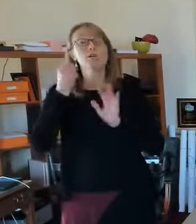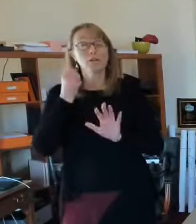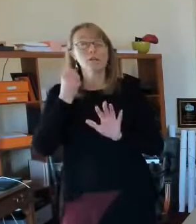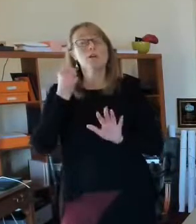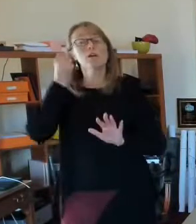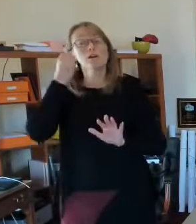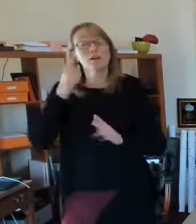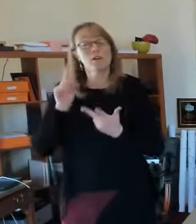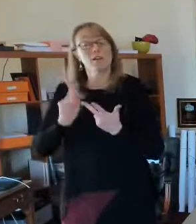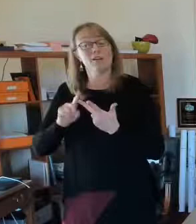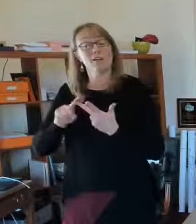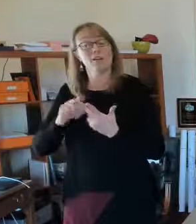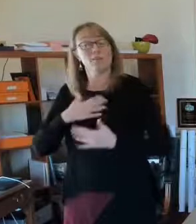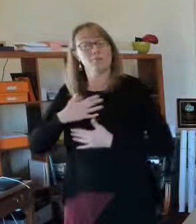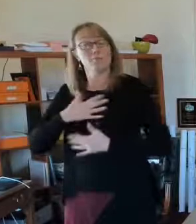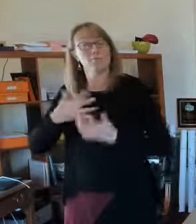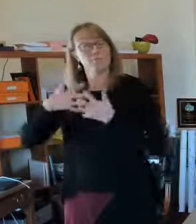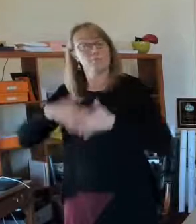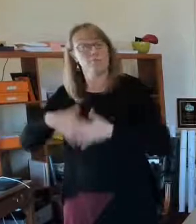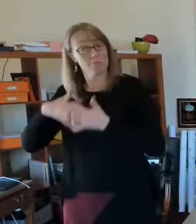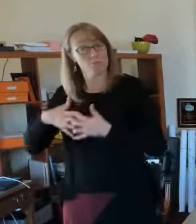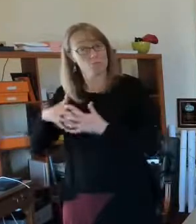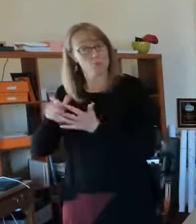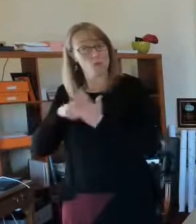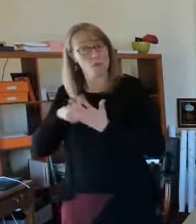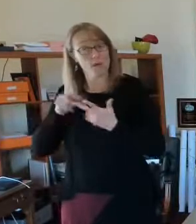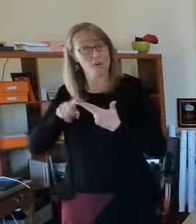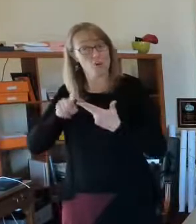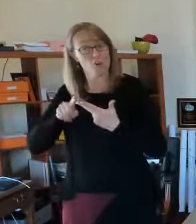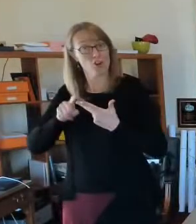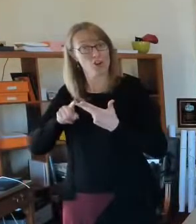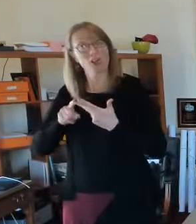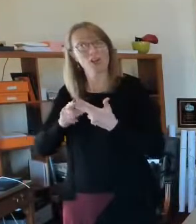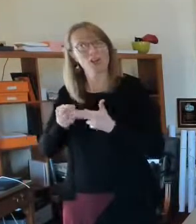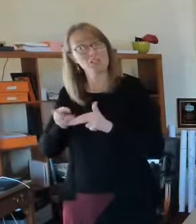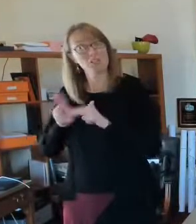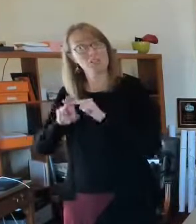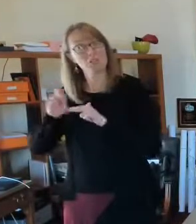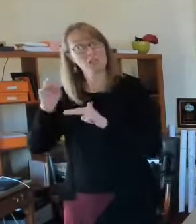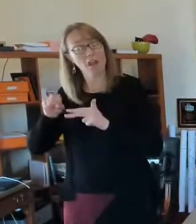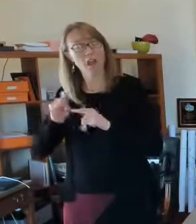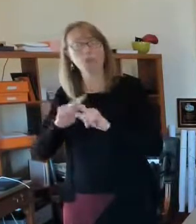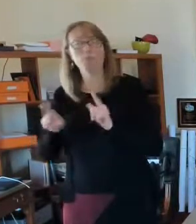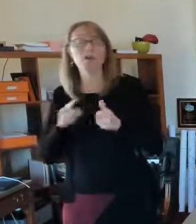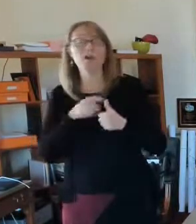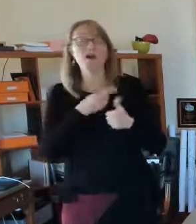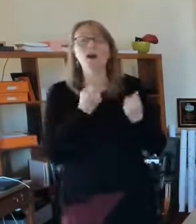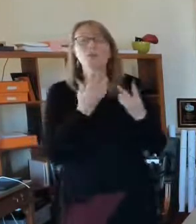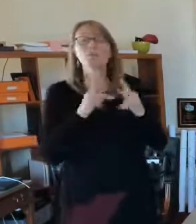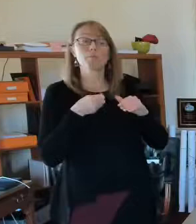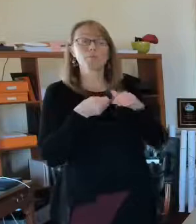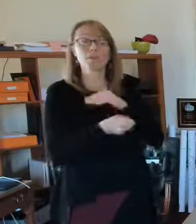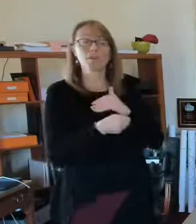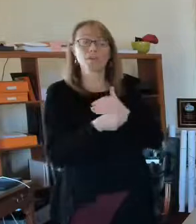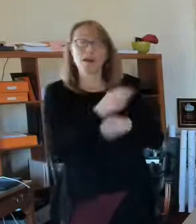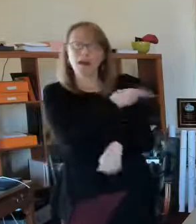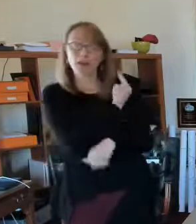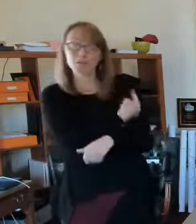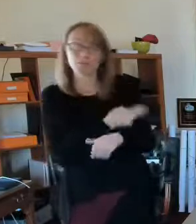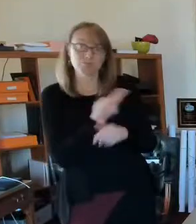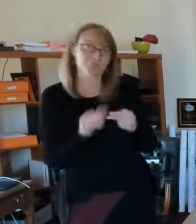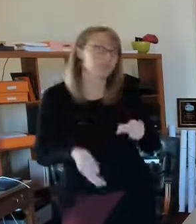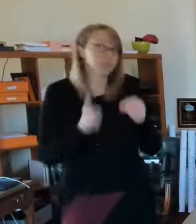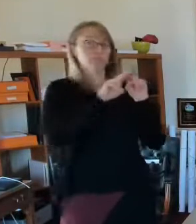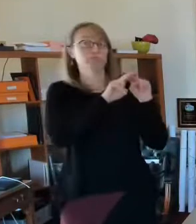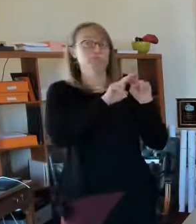has not mirrored the growth in the number of people in hospitals. So patients admitted yesterday, 2 days